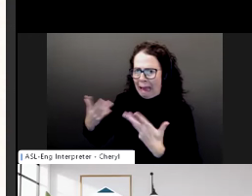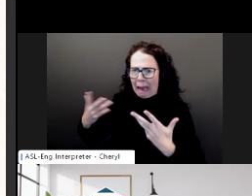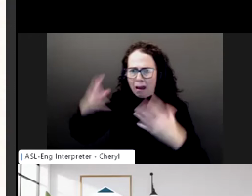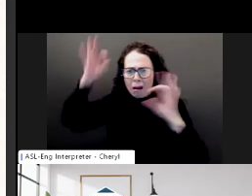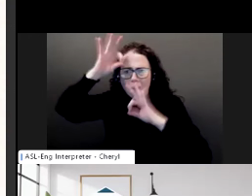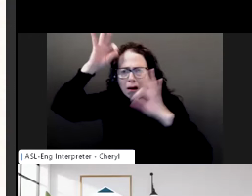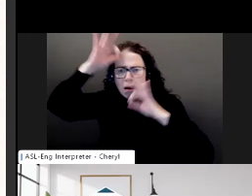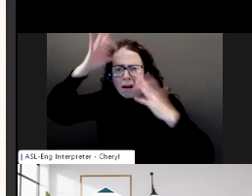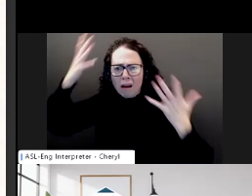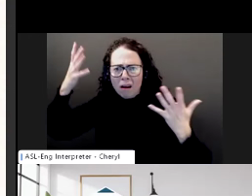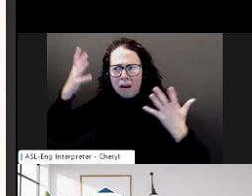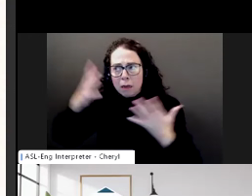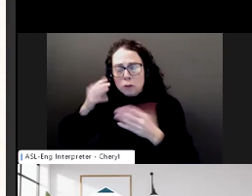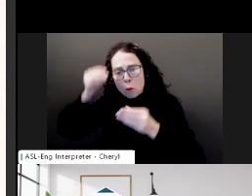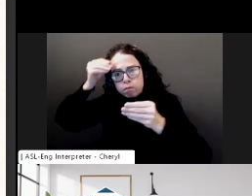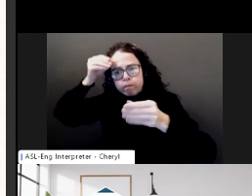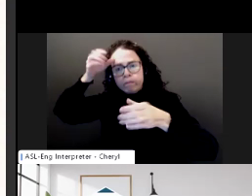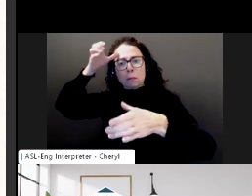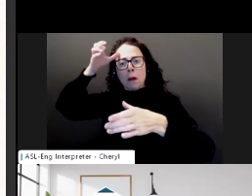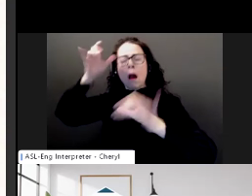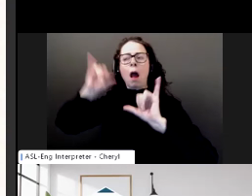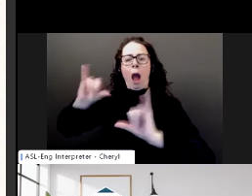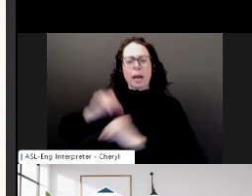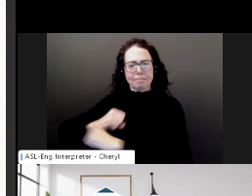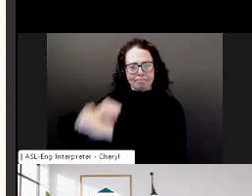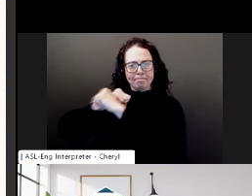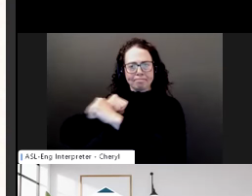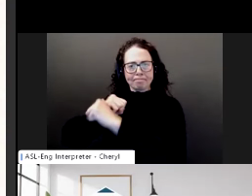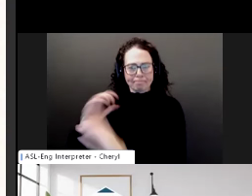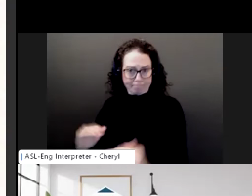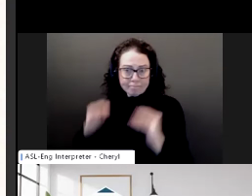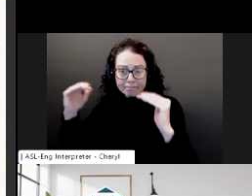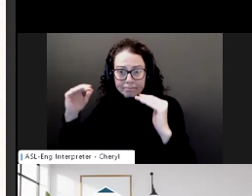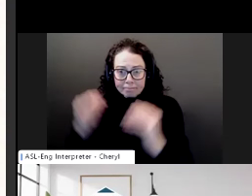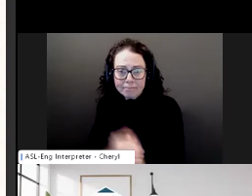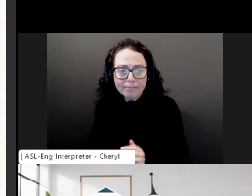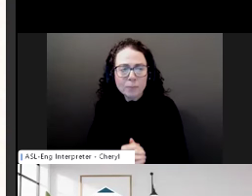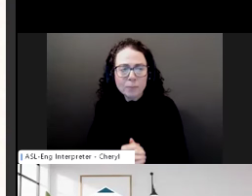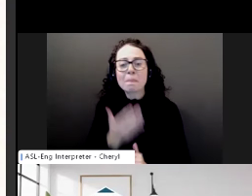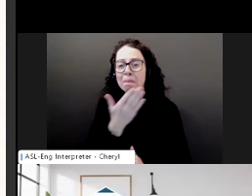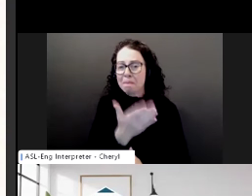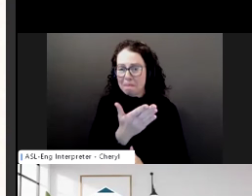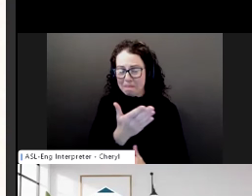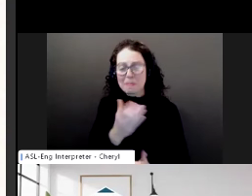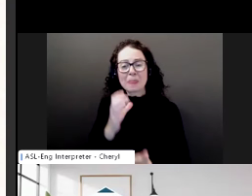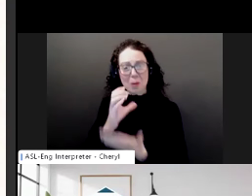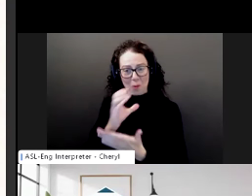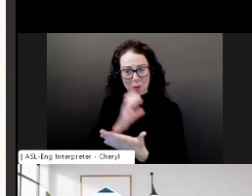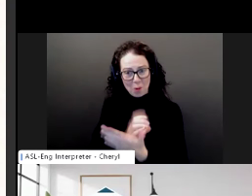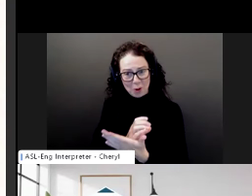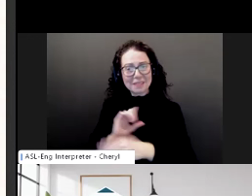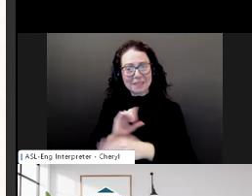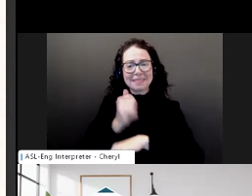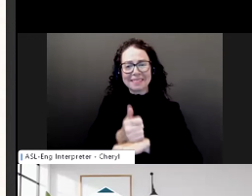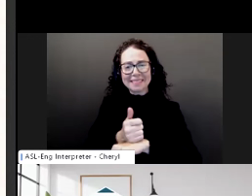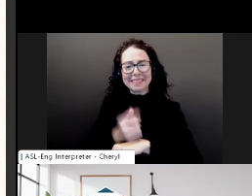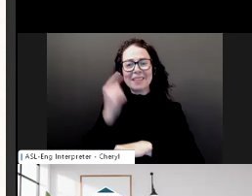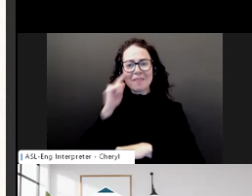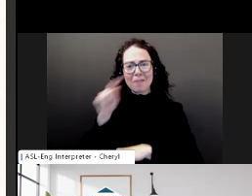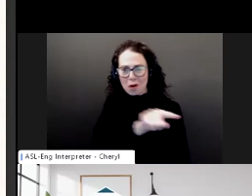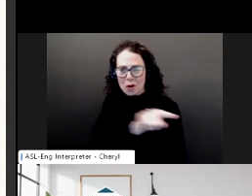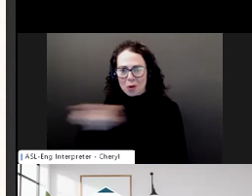really know how to defend yourself. So we've created a course which will turn you into expert scammers. Claudiu's going to walk you through